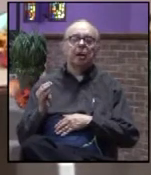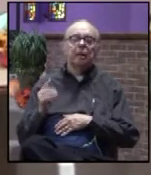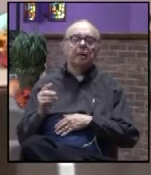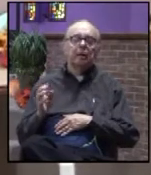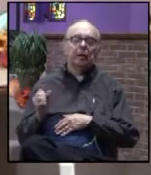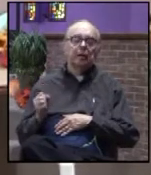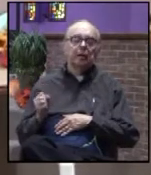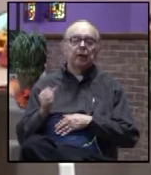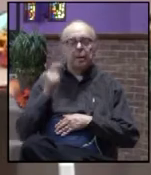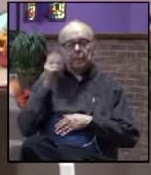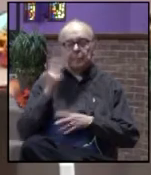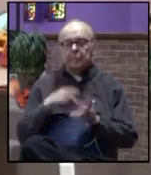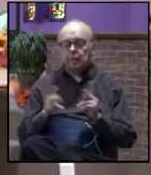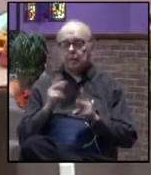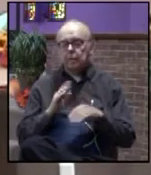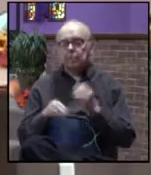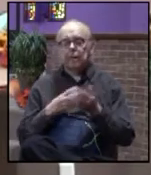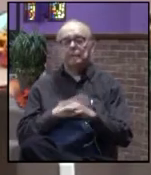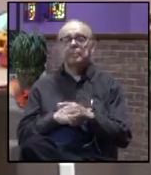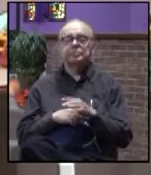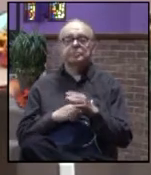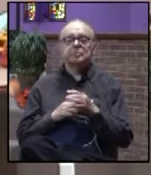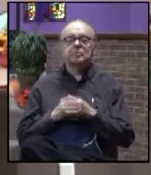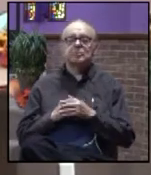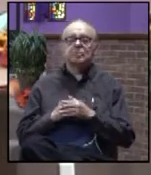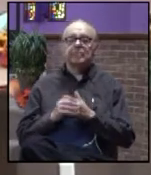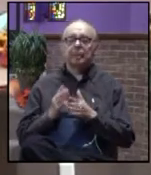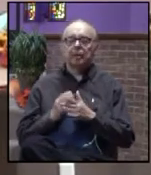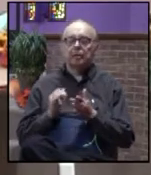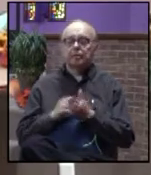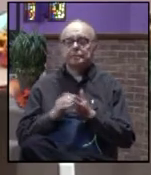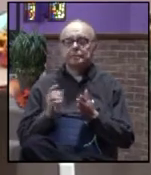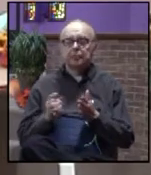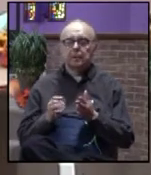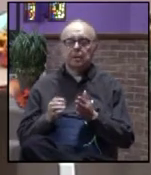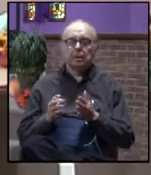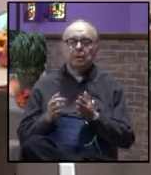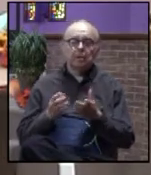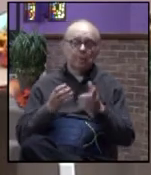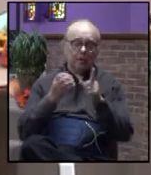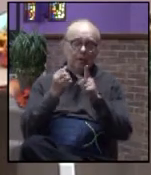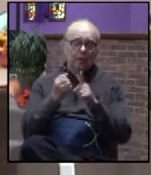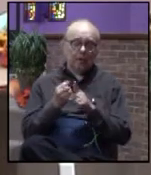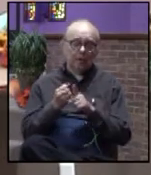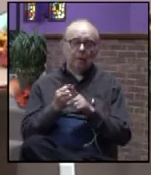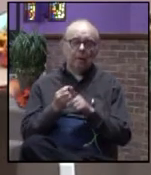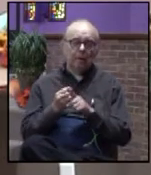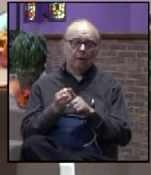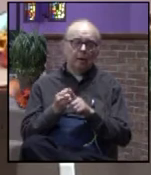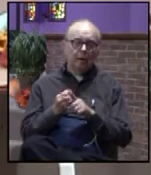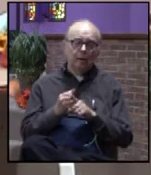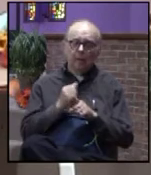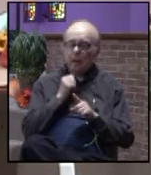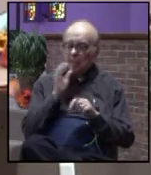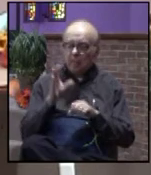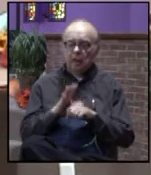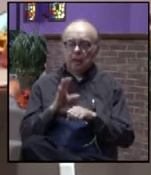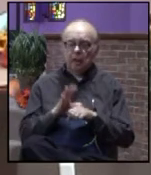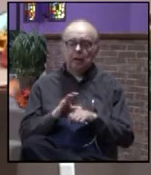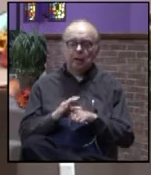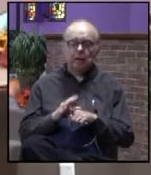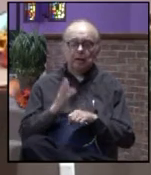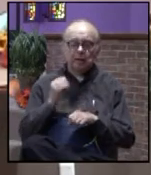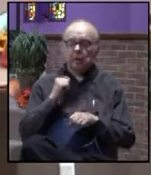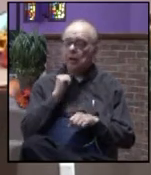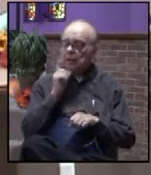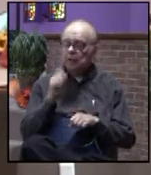people all of the time. And I share this. Hold on. I'm not going to church because I don't need church.